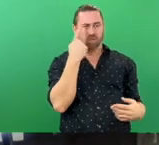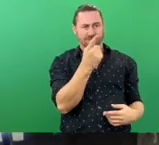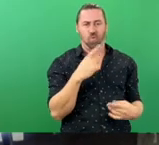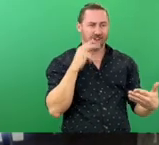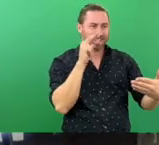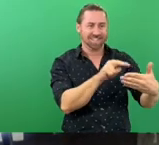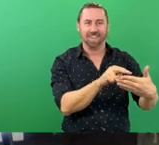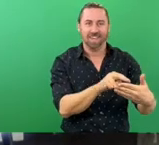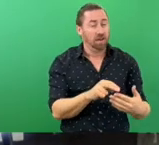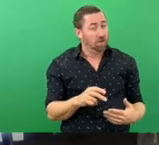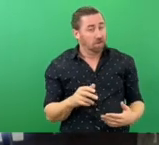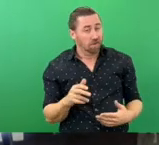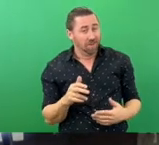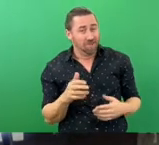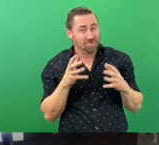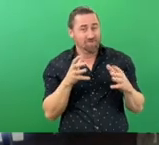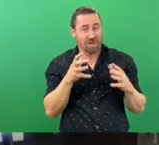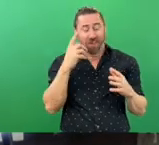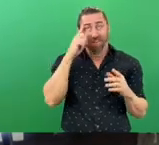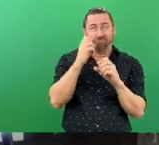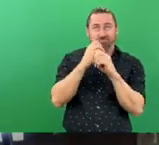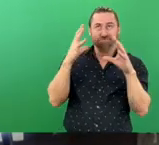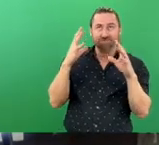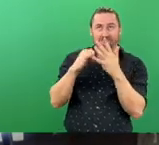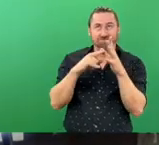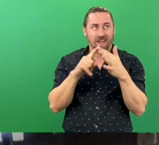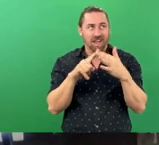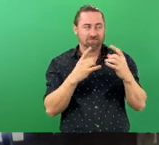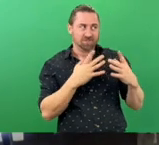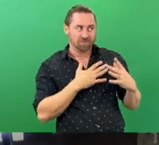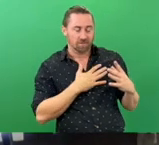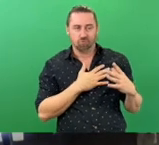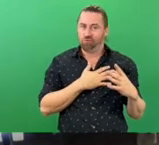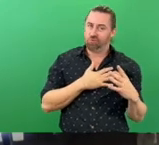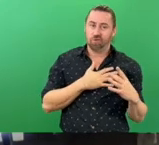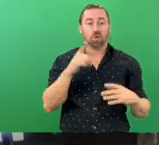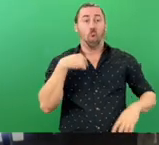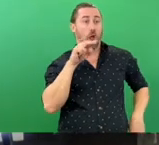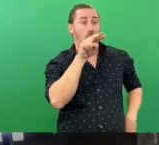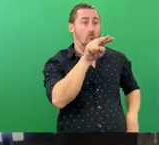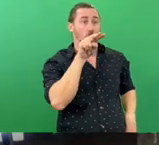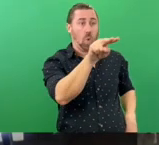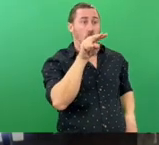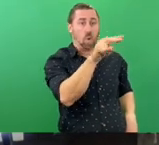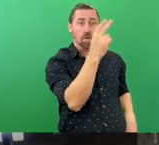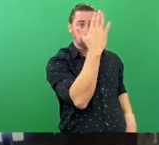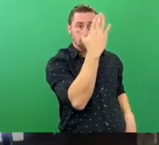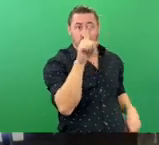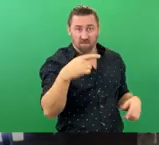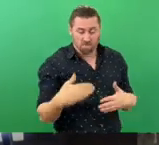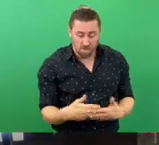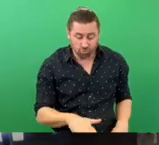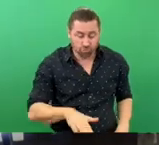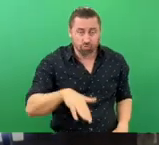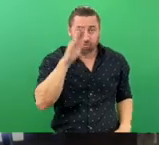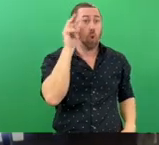strangeness. It's an abstraction of space and an abstraction of ourselves that we get very accustomed to from looking at mirrors from the time that we're